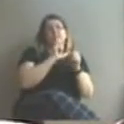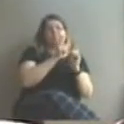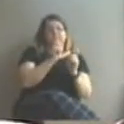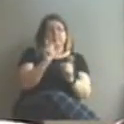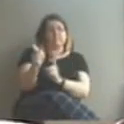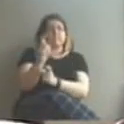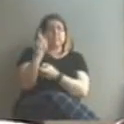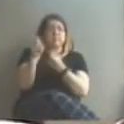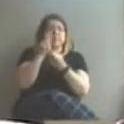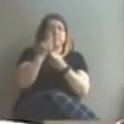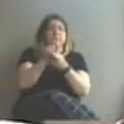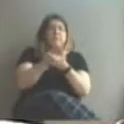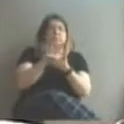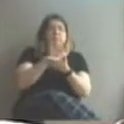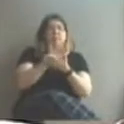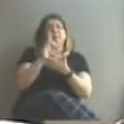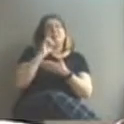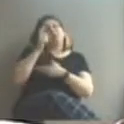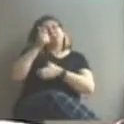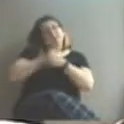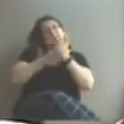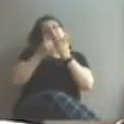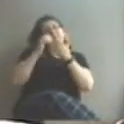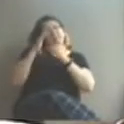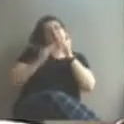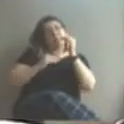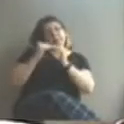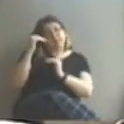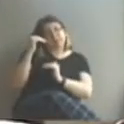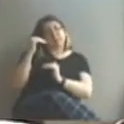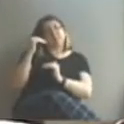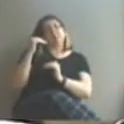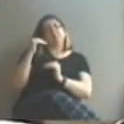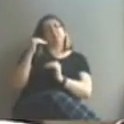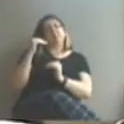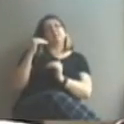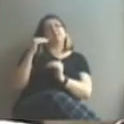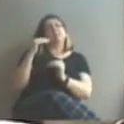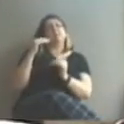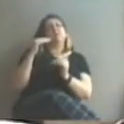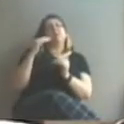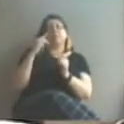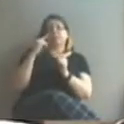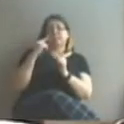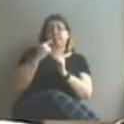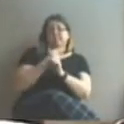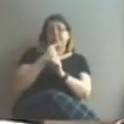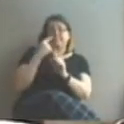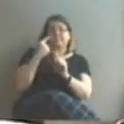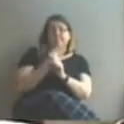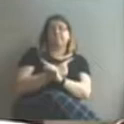certain number of custodians to every building to minimally or adequately maintain that